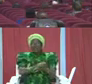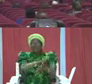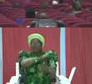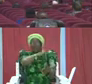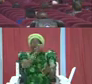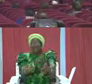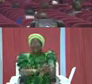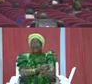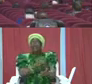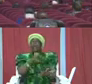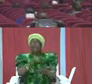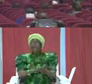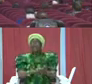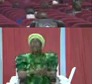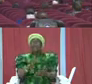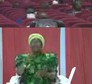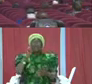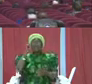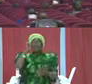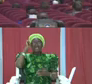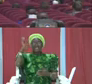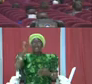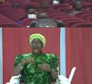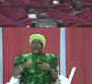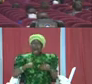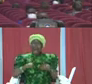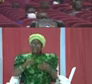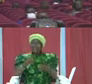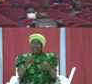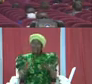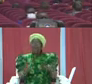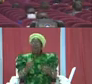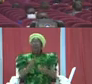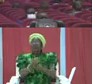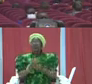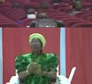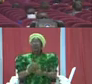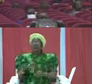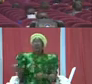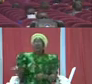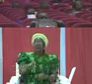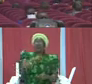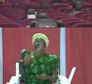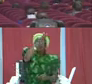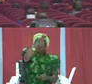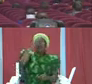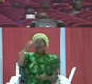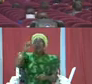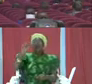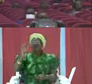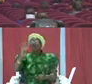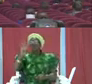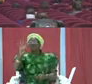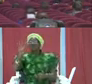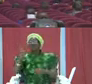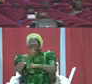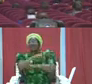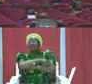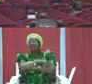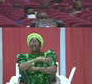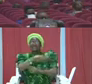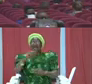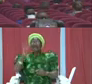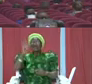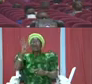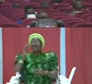he now got, he traveled for 40 days and 40 nights.